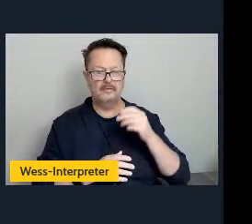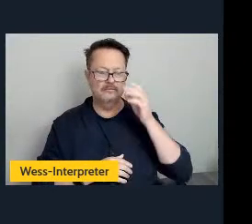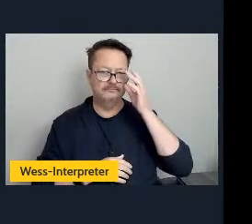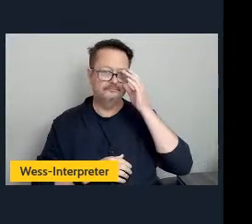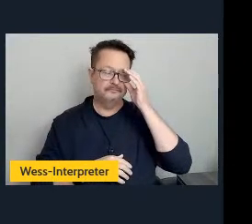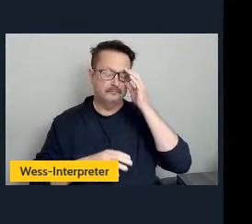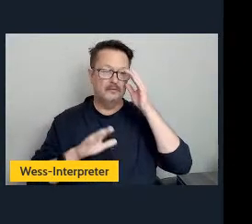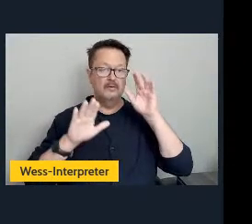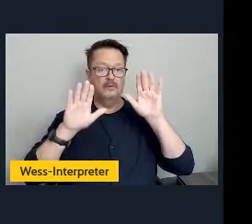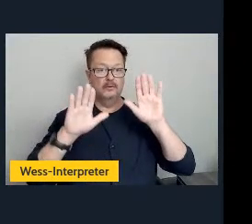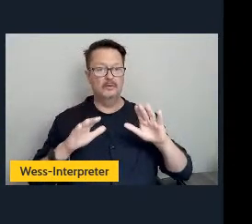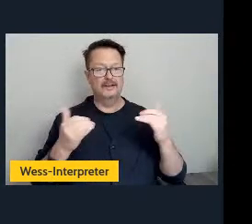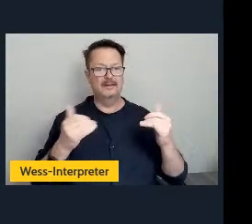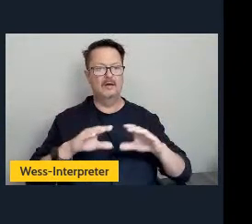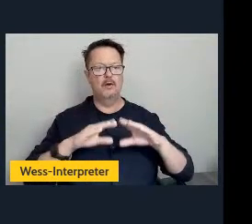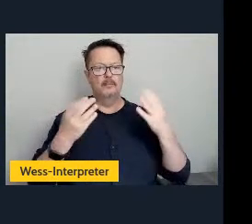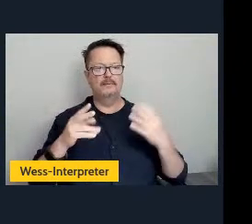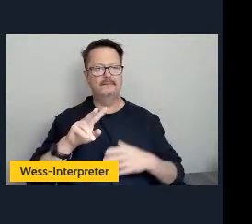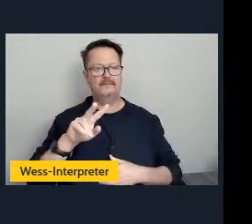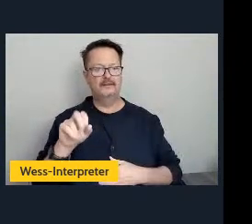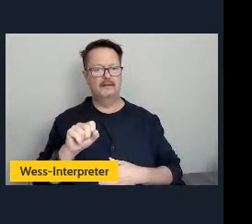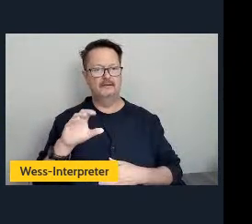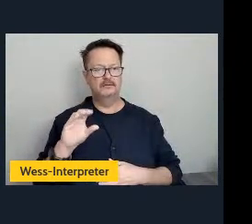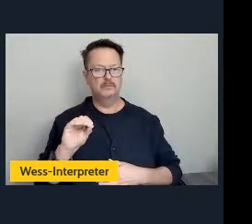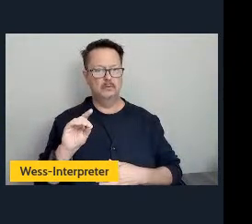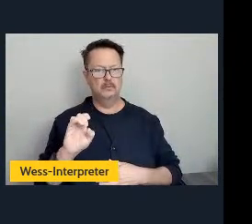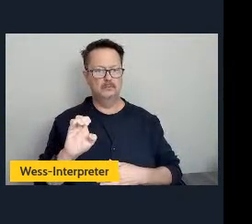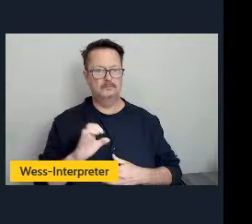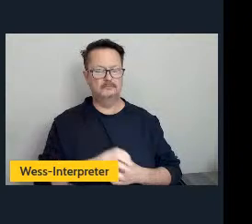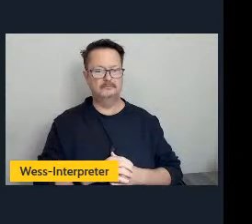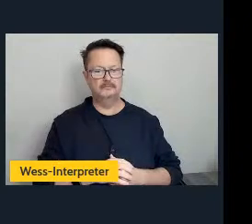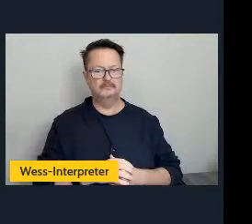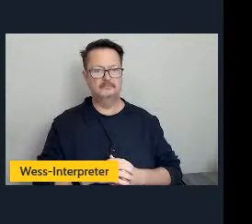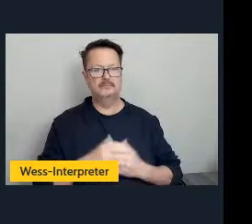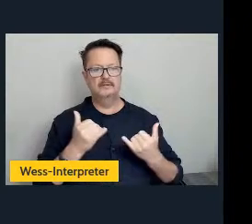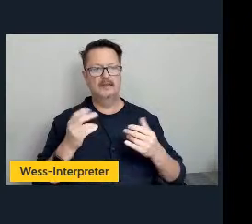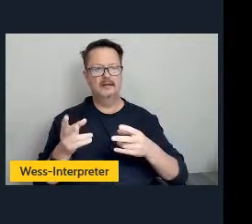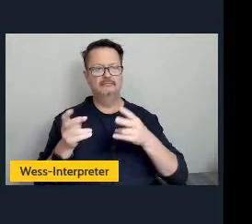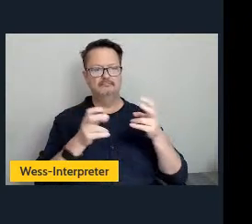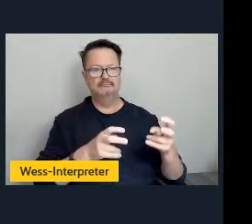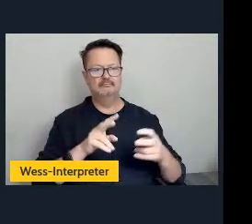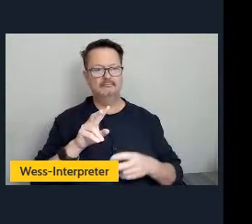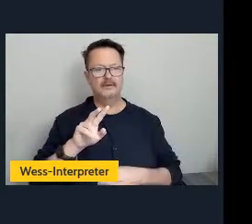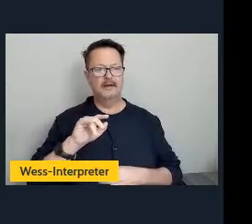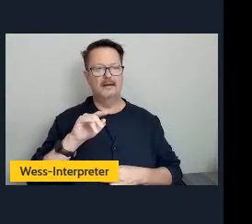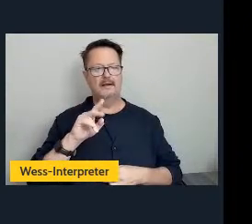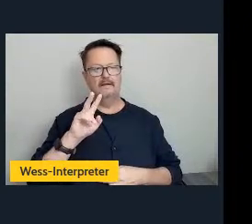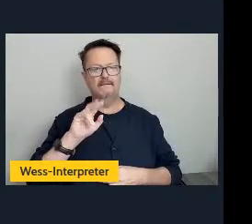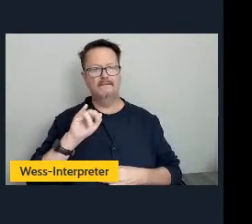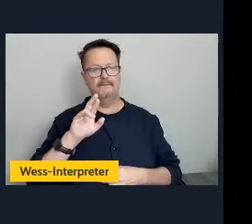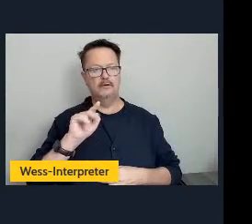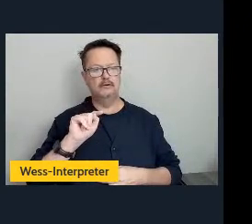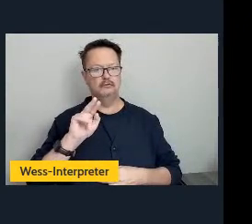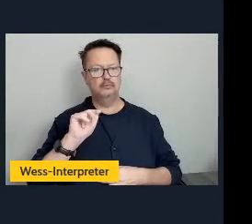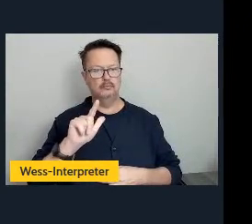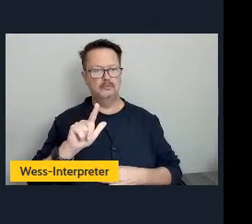Great, now let's open up VS Code. Now I'll get my virtual environment and all my Python dependencies